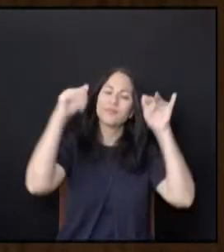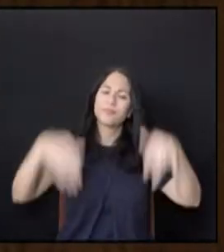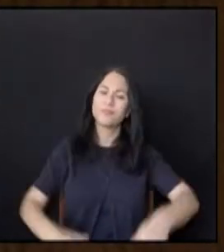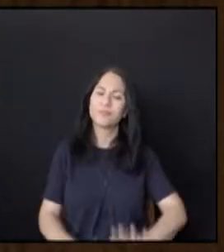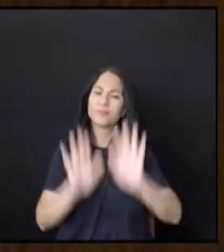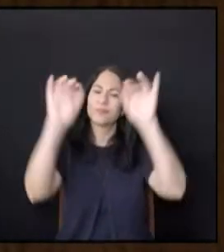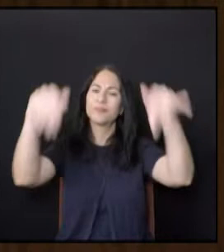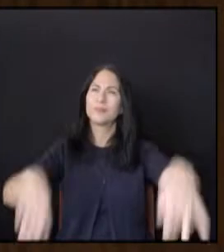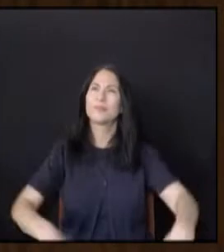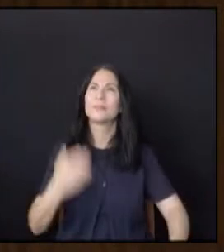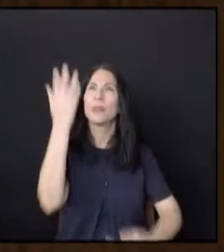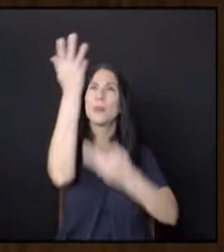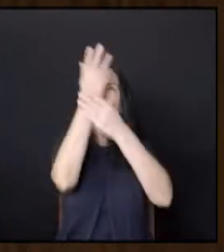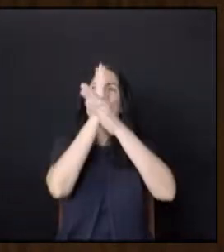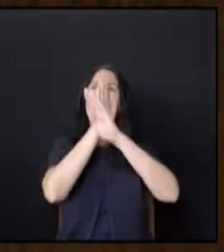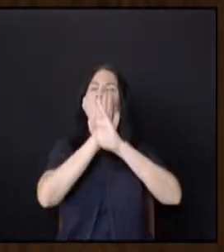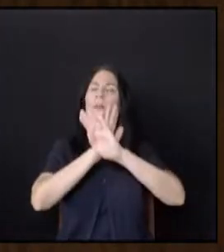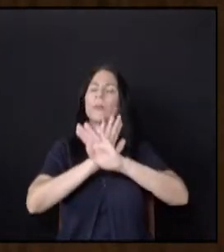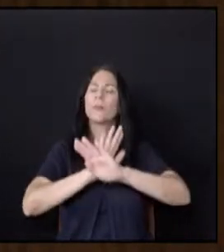raging